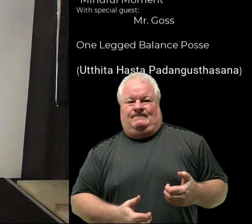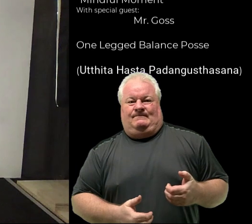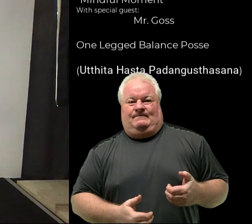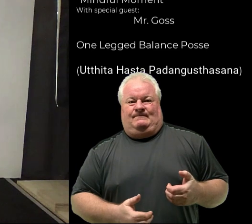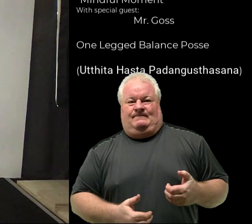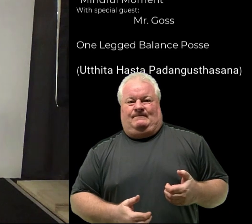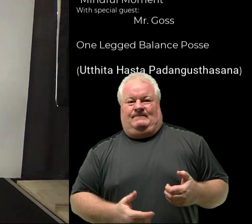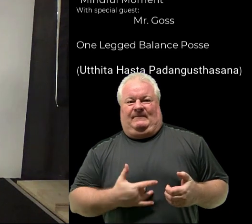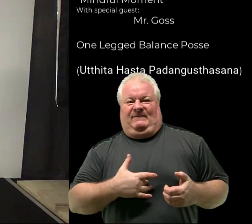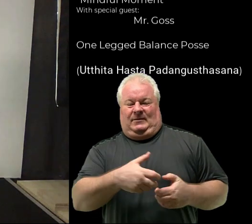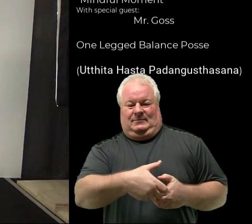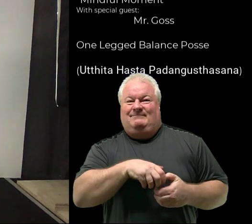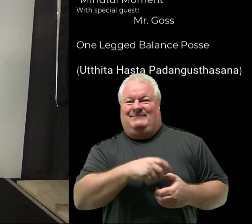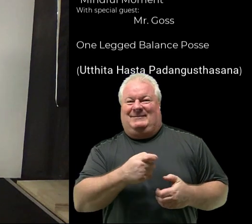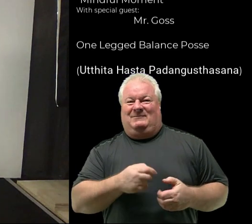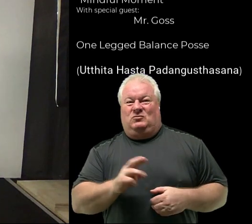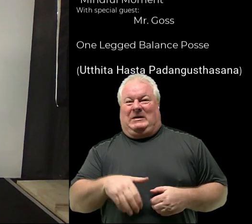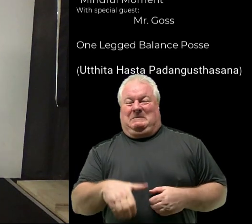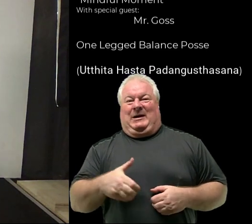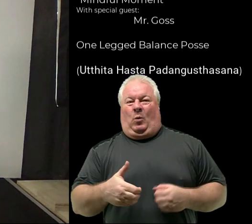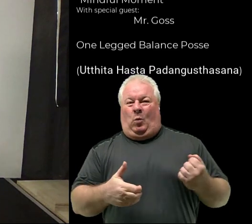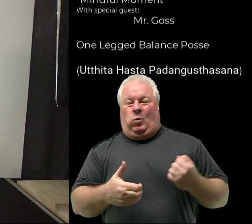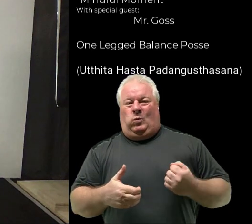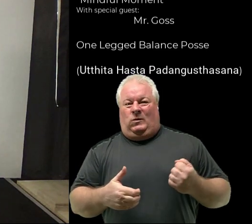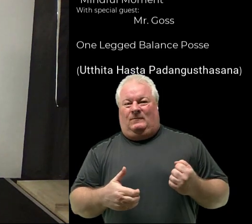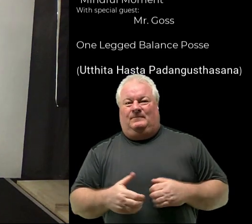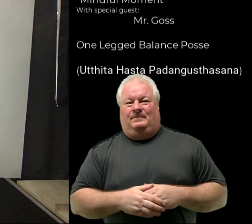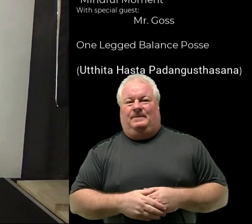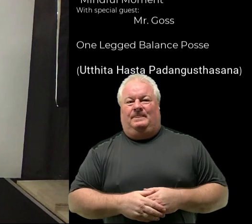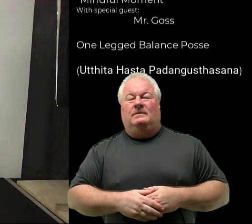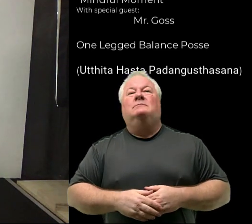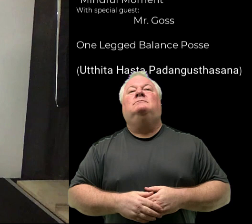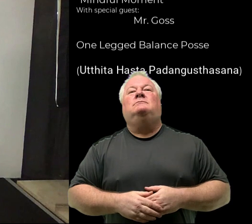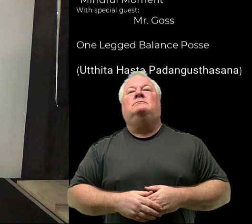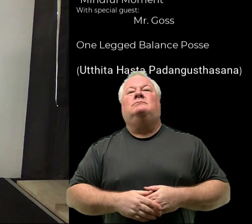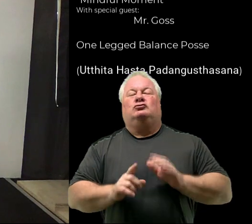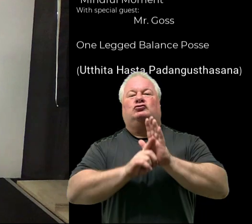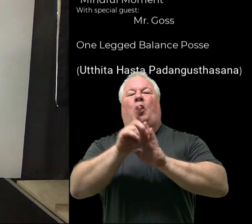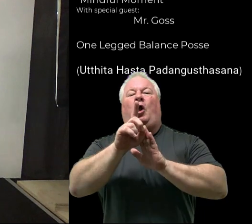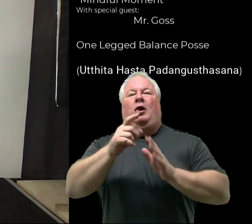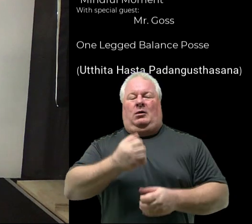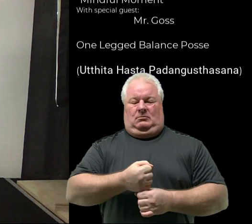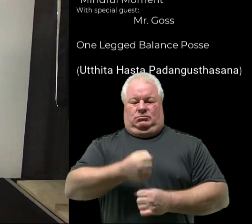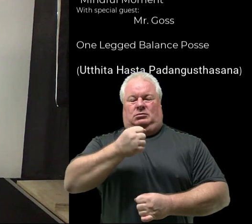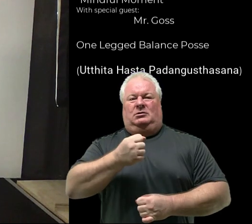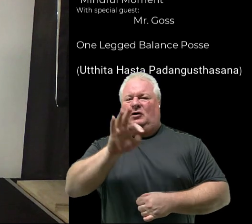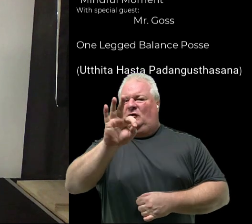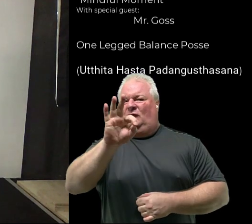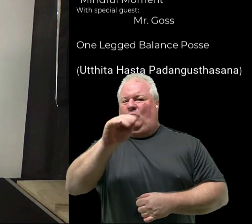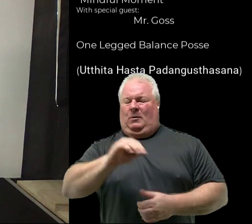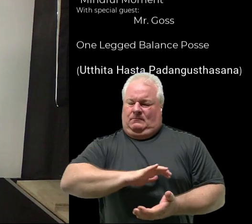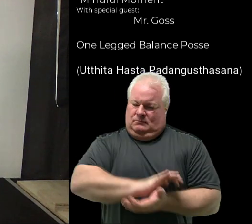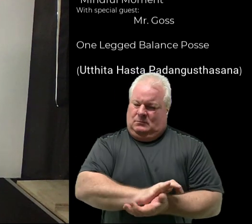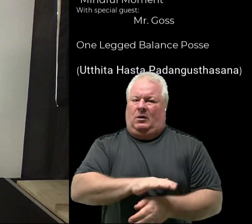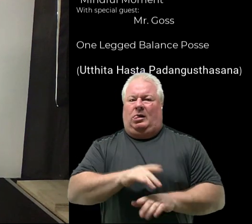that? And then we'll bend the right knee, hold on to it. Lengthen your spine, stand up tall. Stay firm here in that left